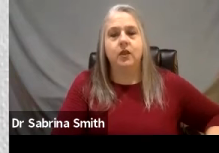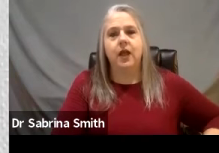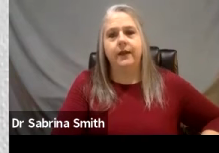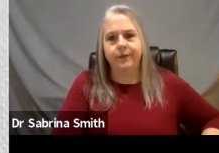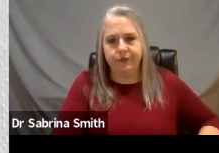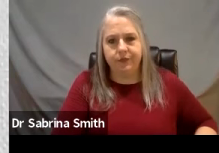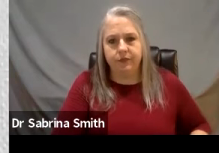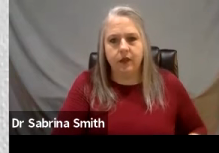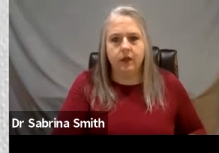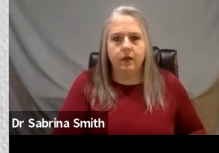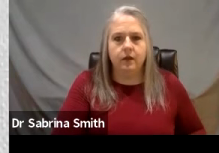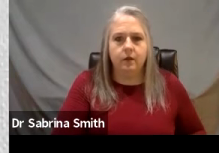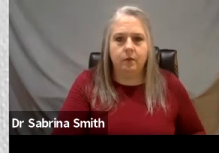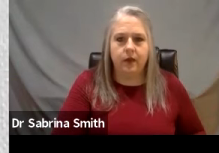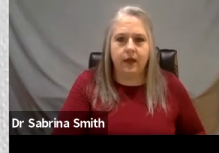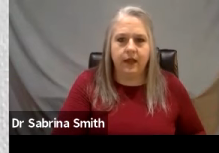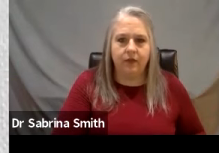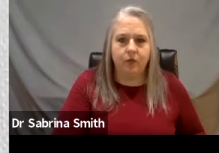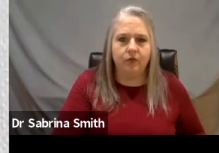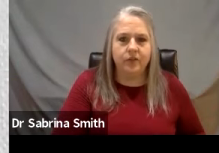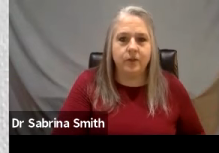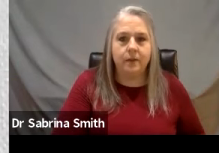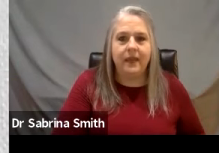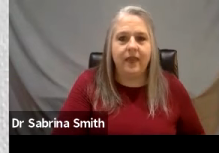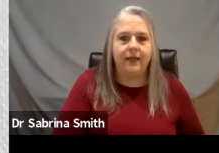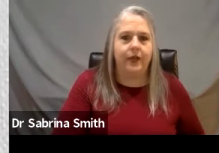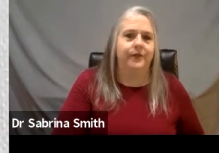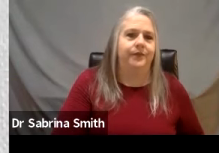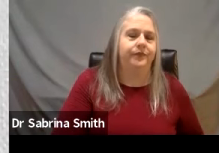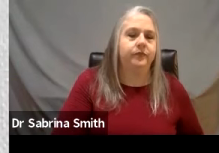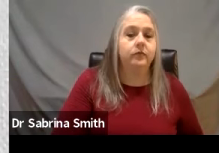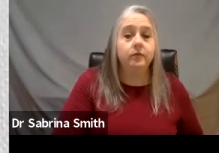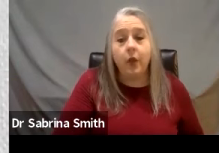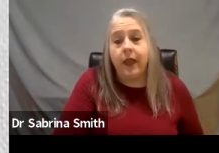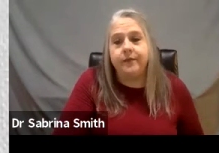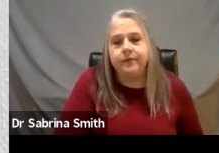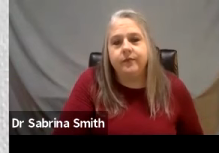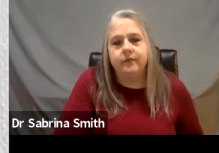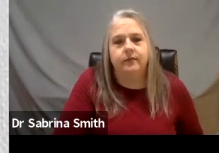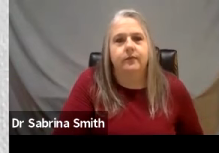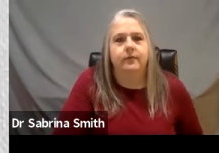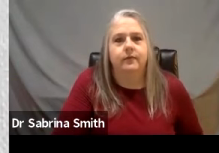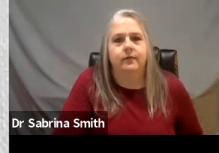is online, but I can give you more information about me and that later. Okay.